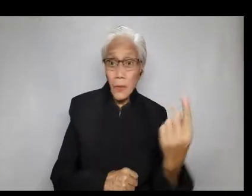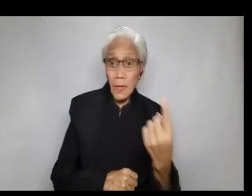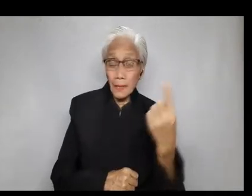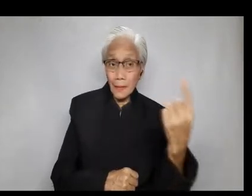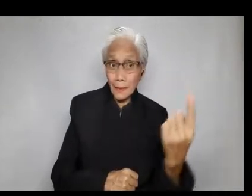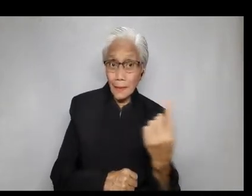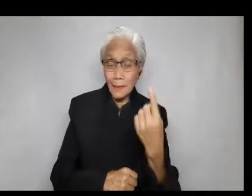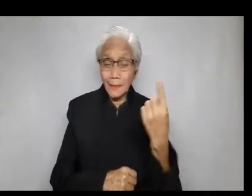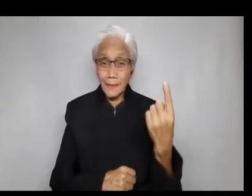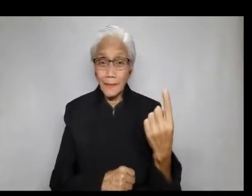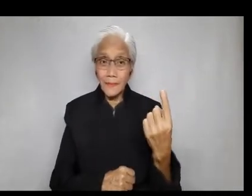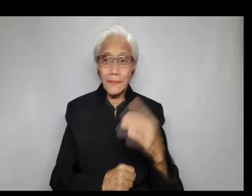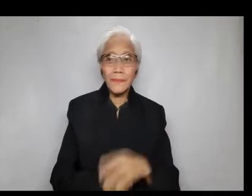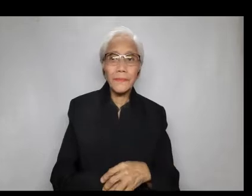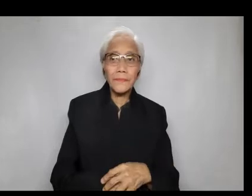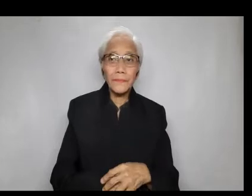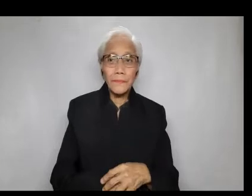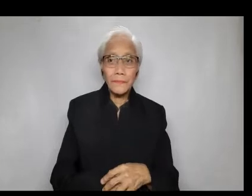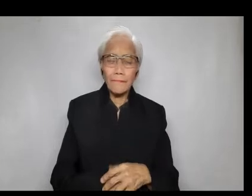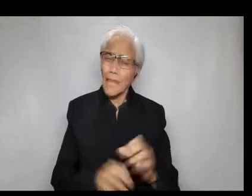You're the only one.